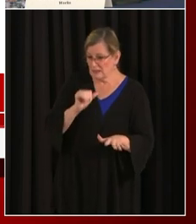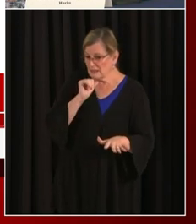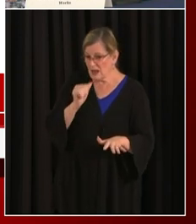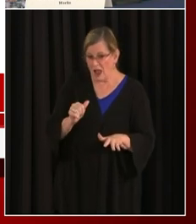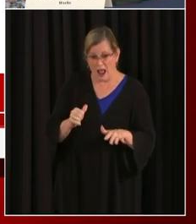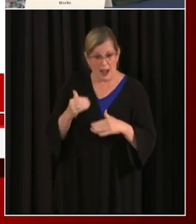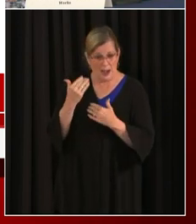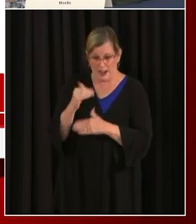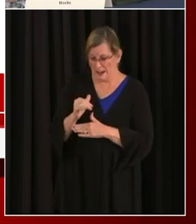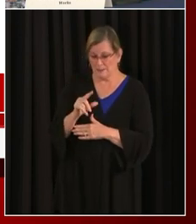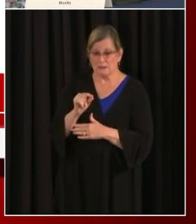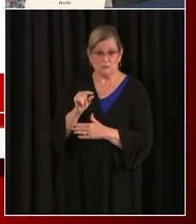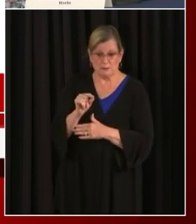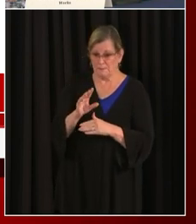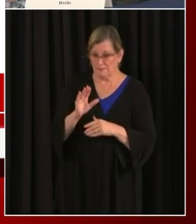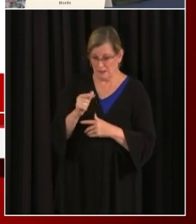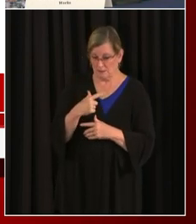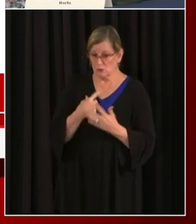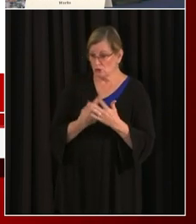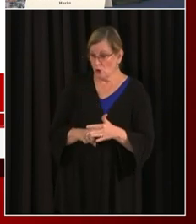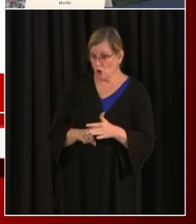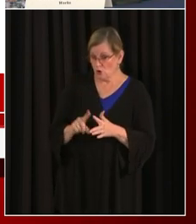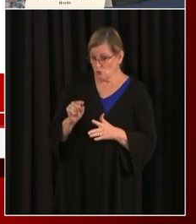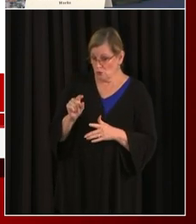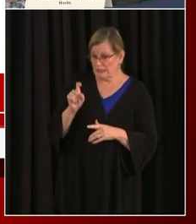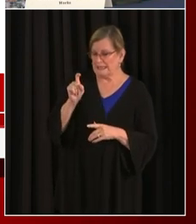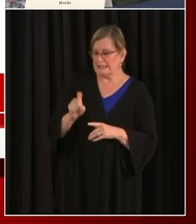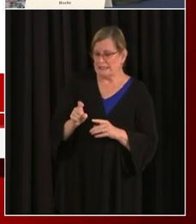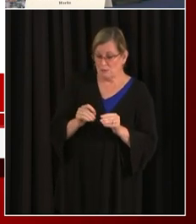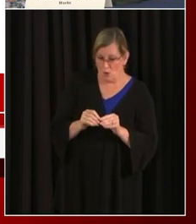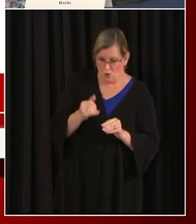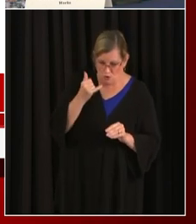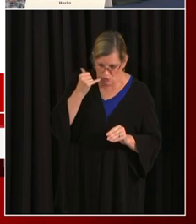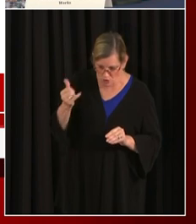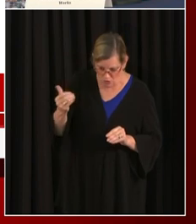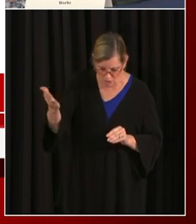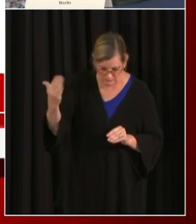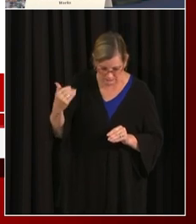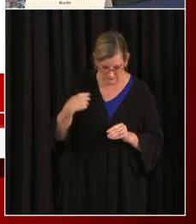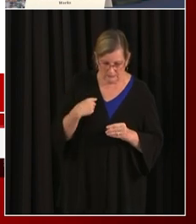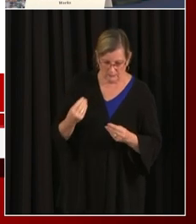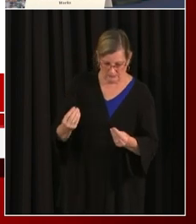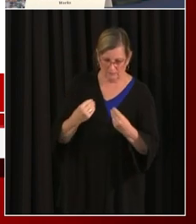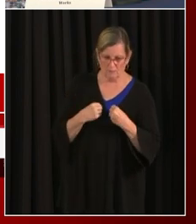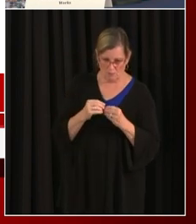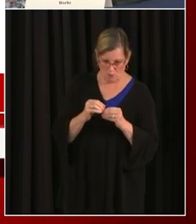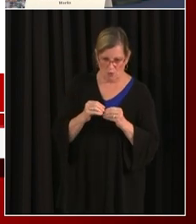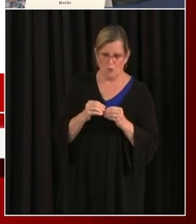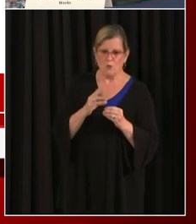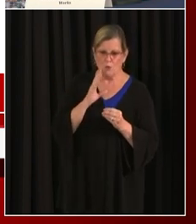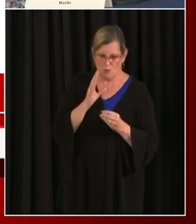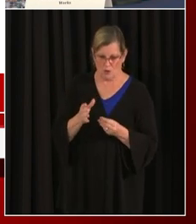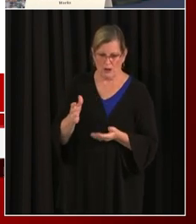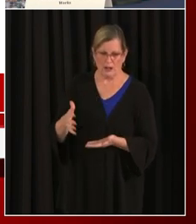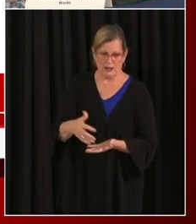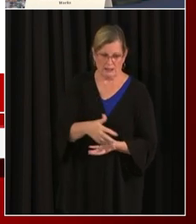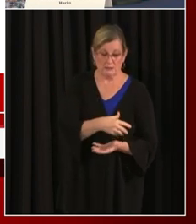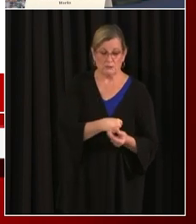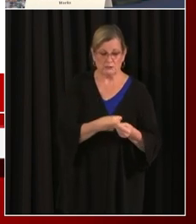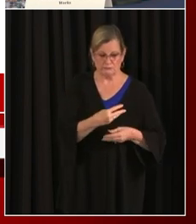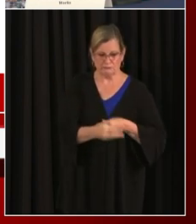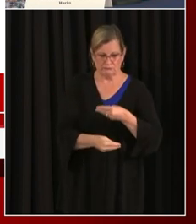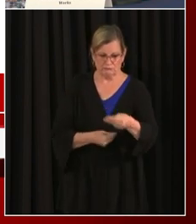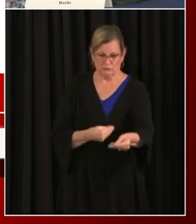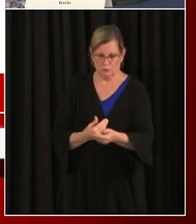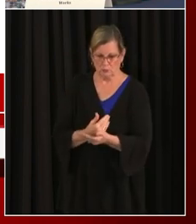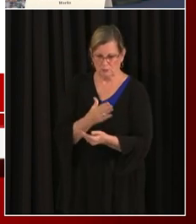bags. We will hand out 20 bags to every collection point, but we will collect unlimited amount of bags. Whatever is out in front, we will collect.